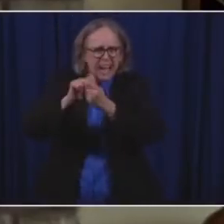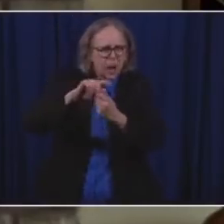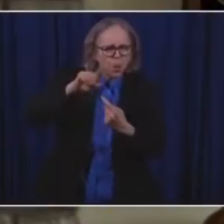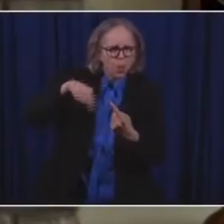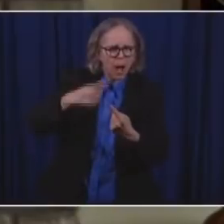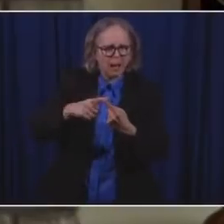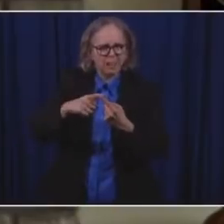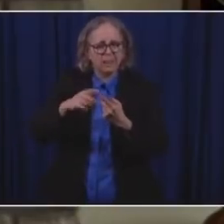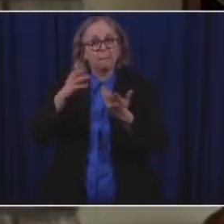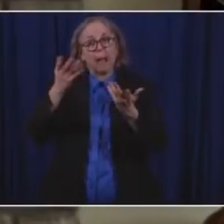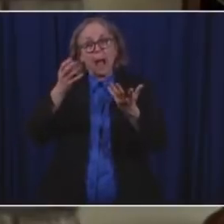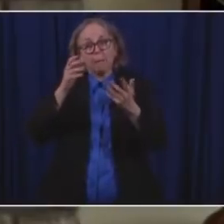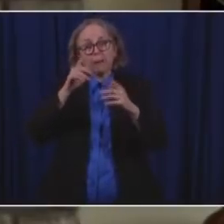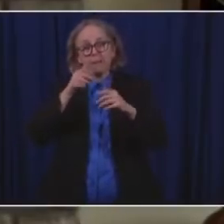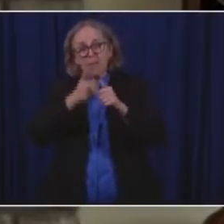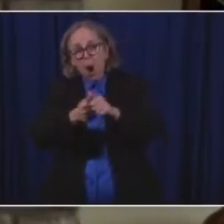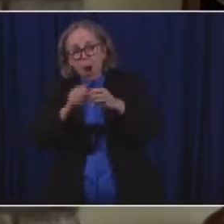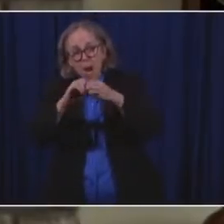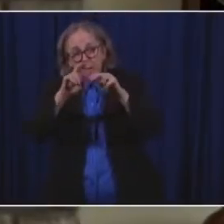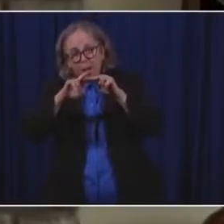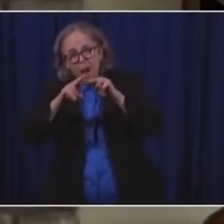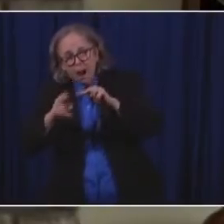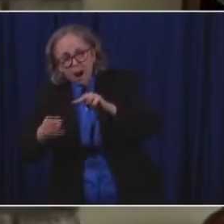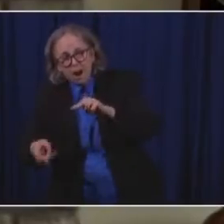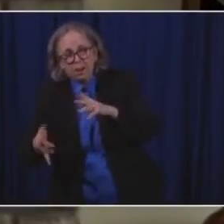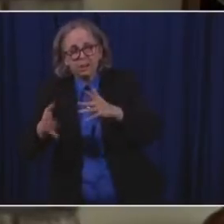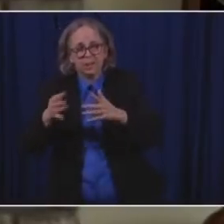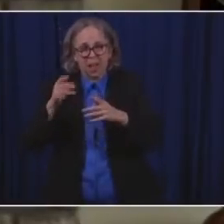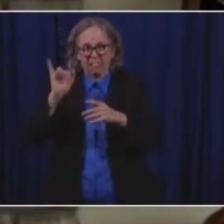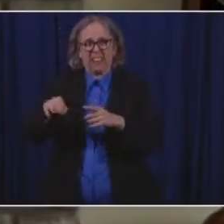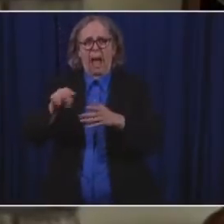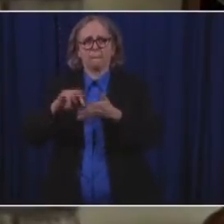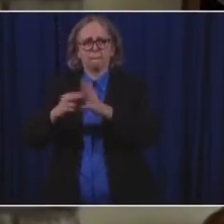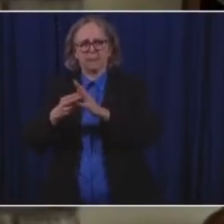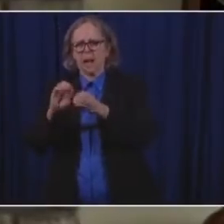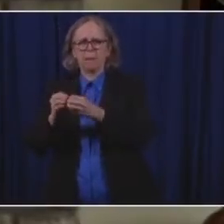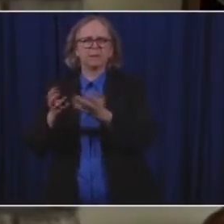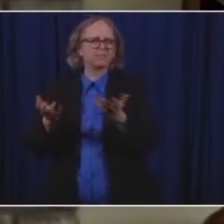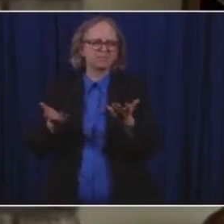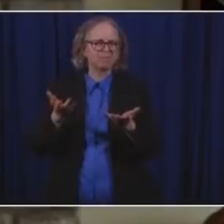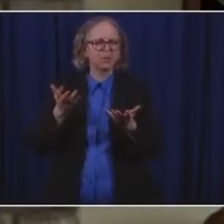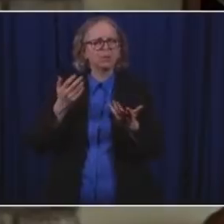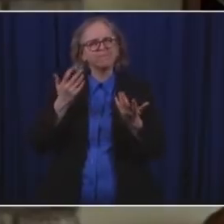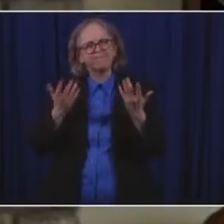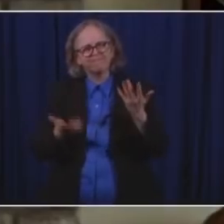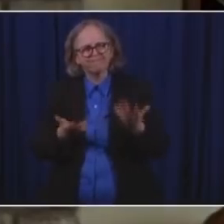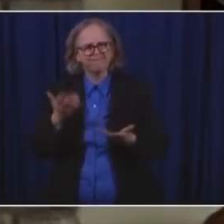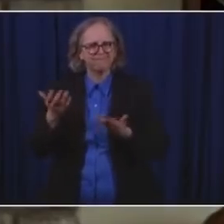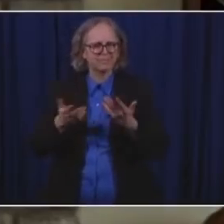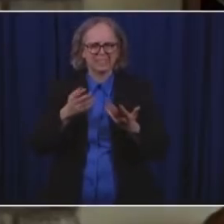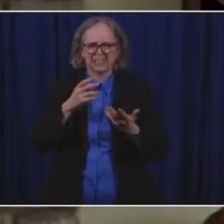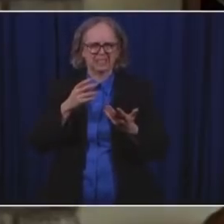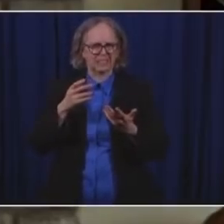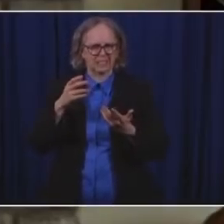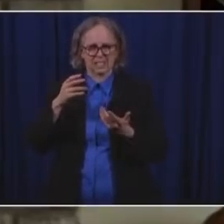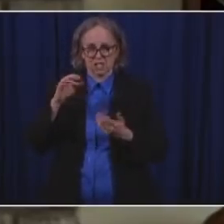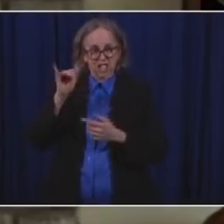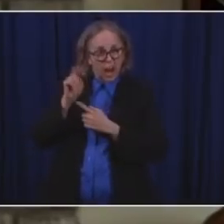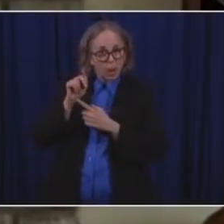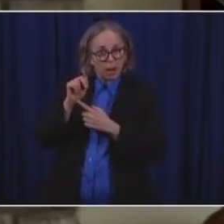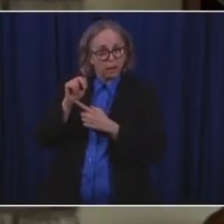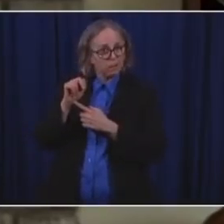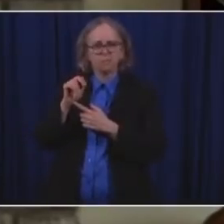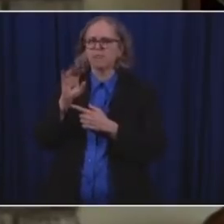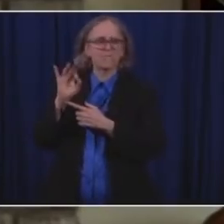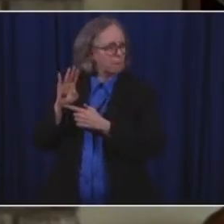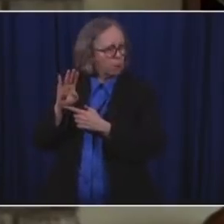continuum that's going to be occurring. So obviously, it's not going to occur in January, February, or March.